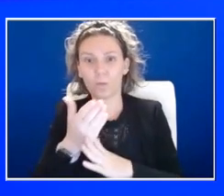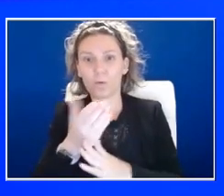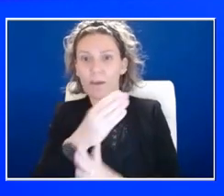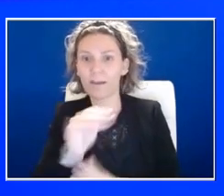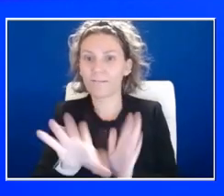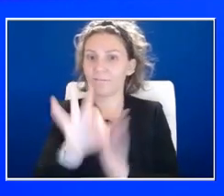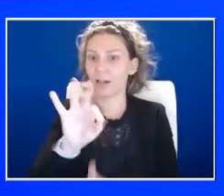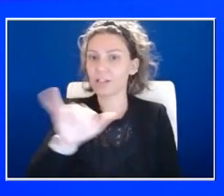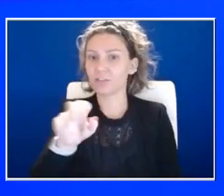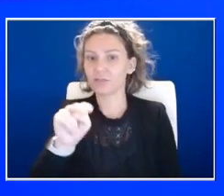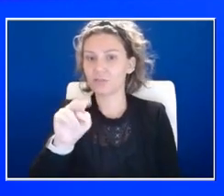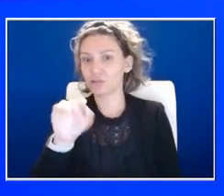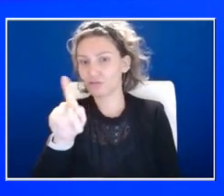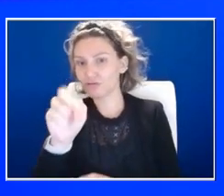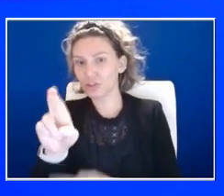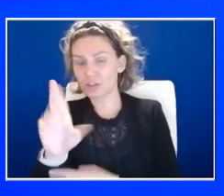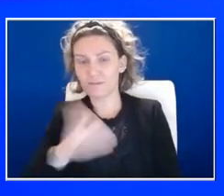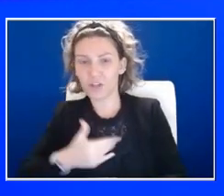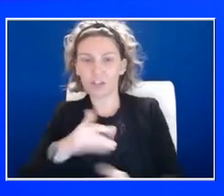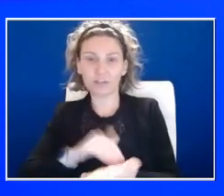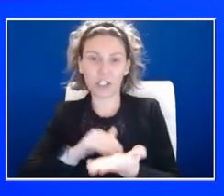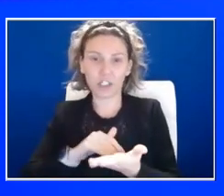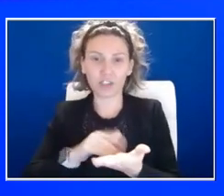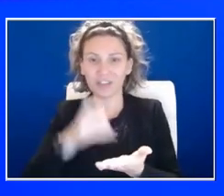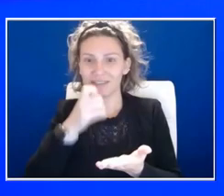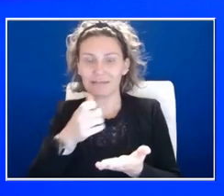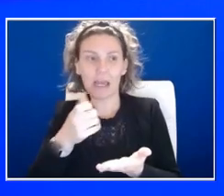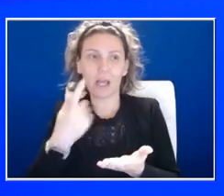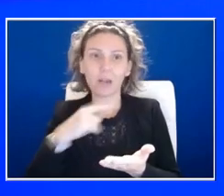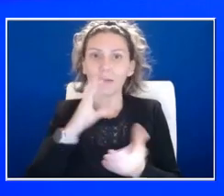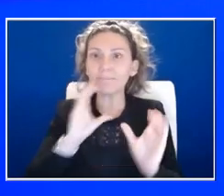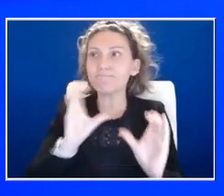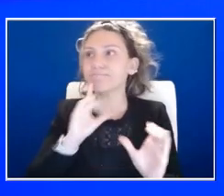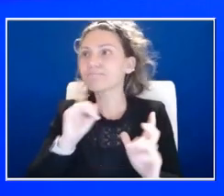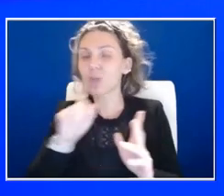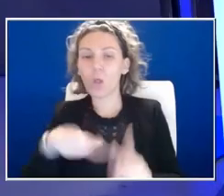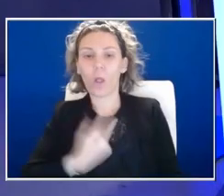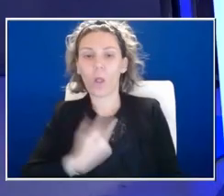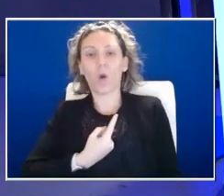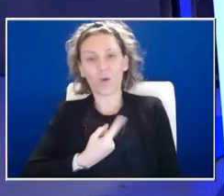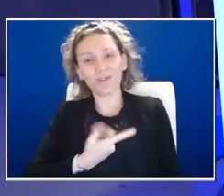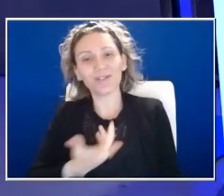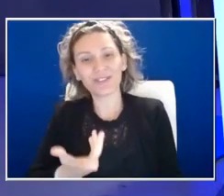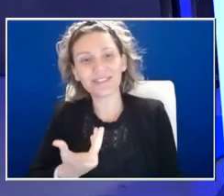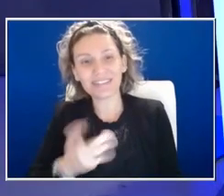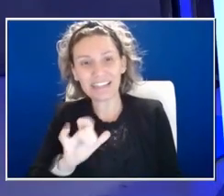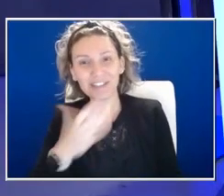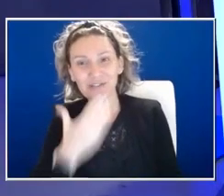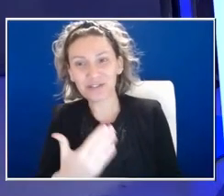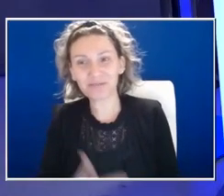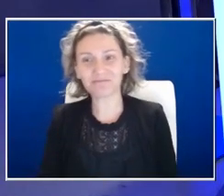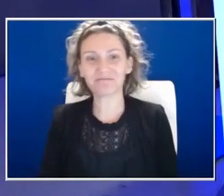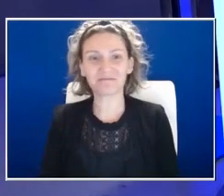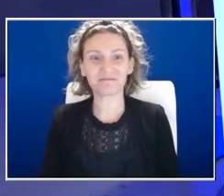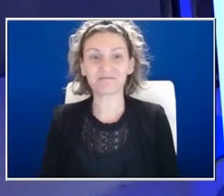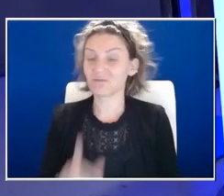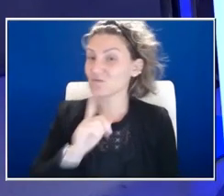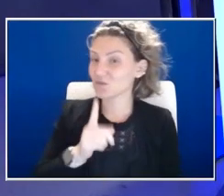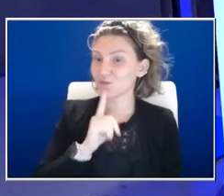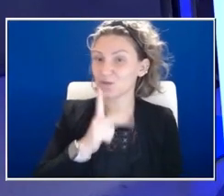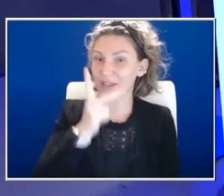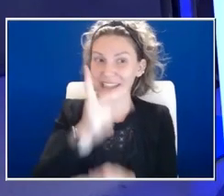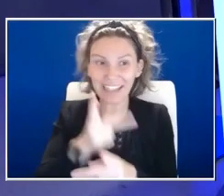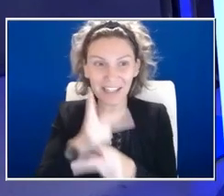doctor, and it's not that we went on that journey alone, and so that's really good. Good. Well, we want to keep you around for all those grandkids